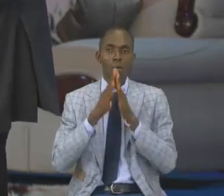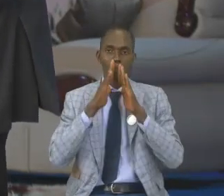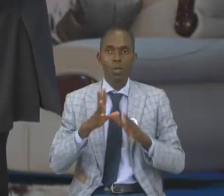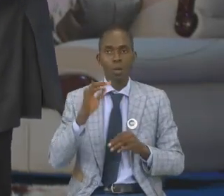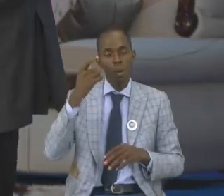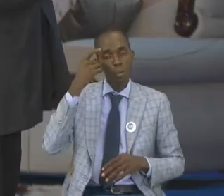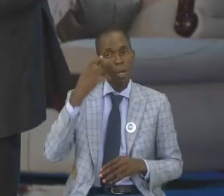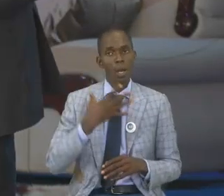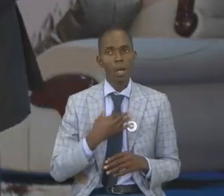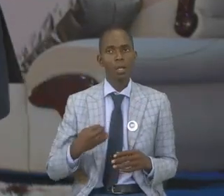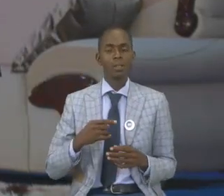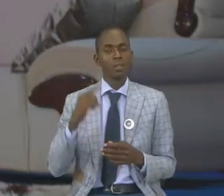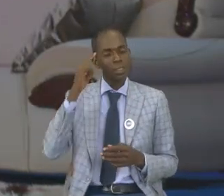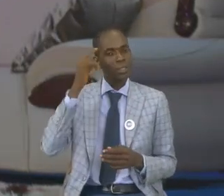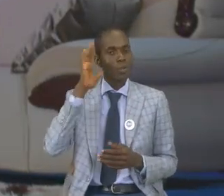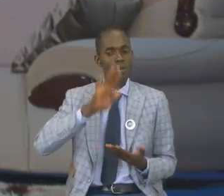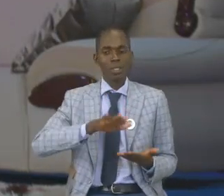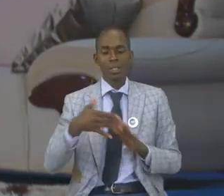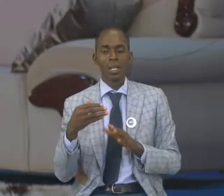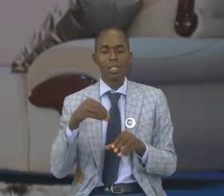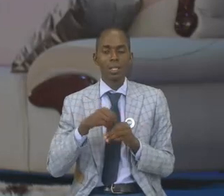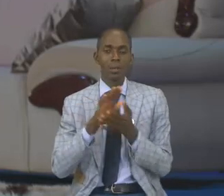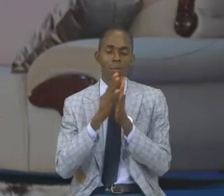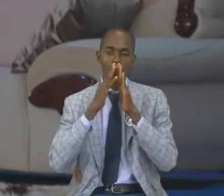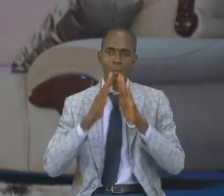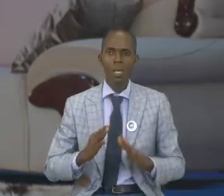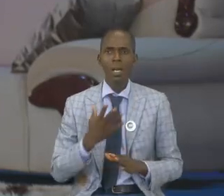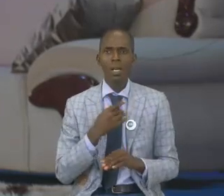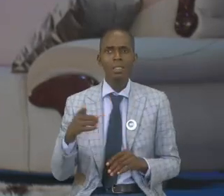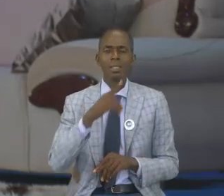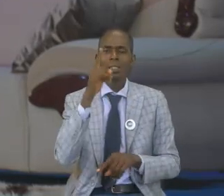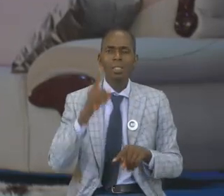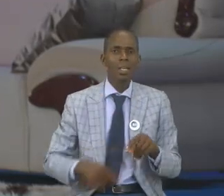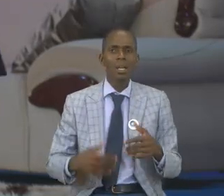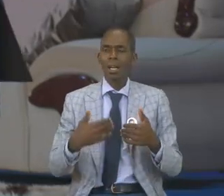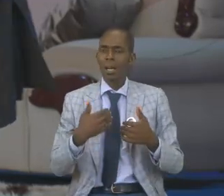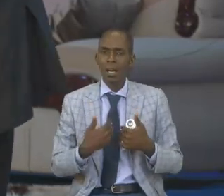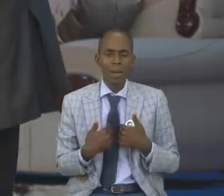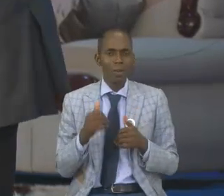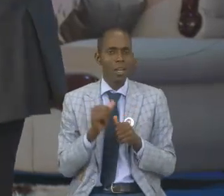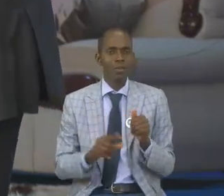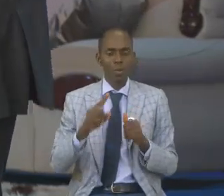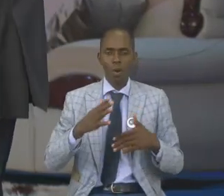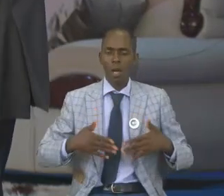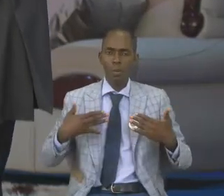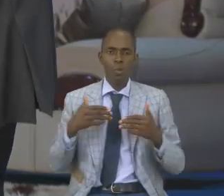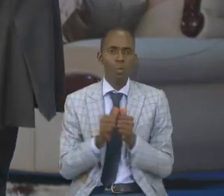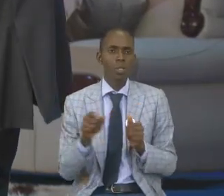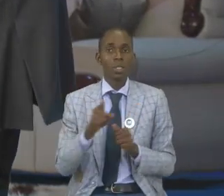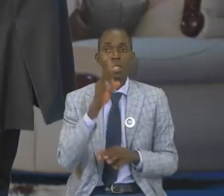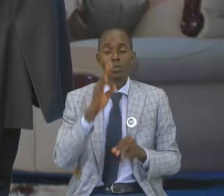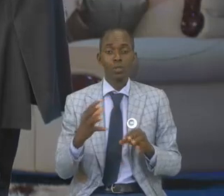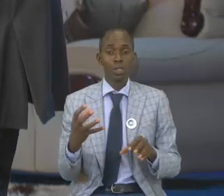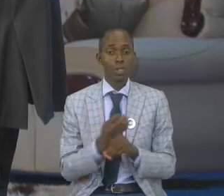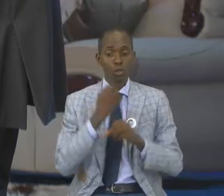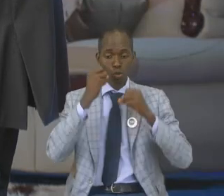will die peacefully. And they cannot have everybody happy with them if they take a strong